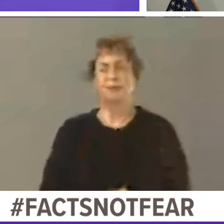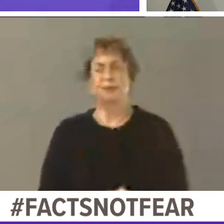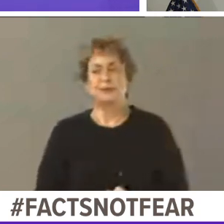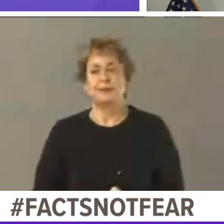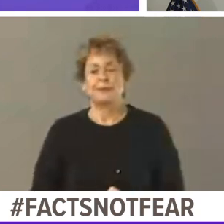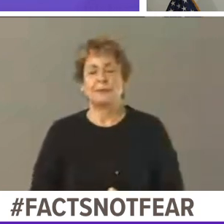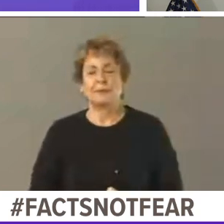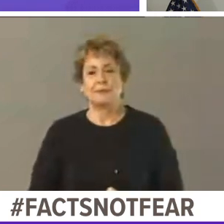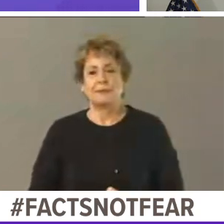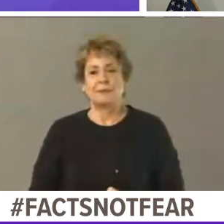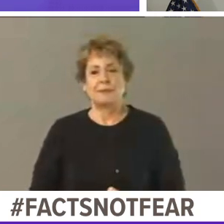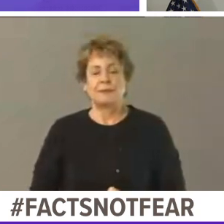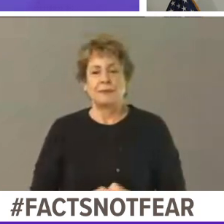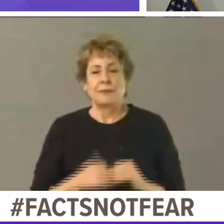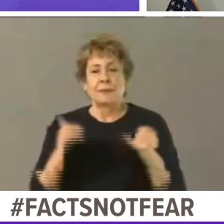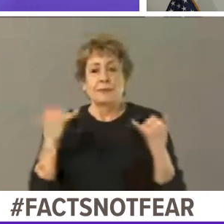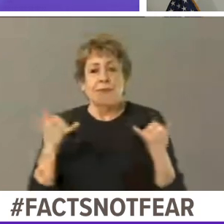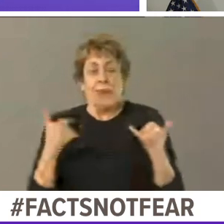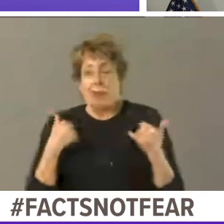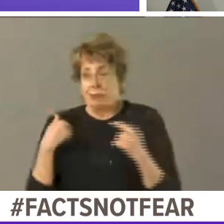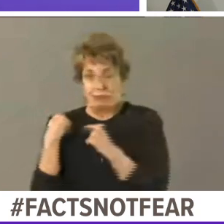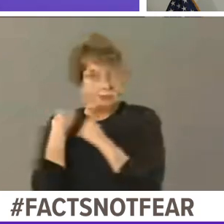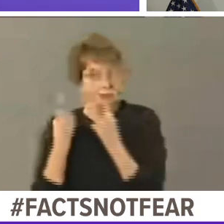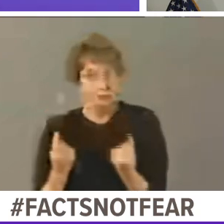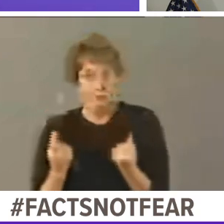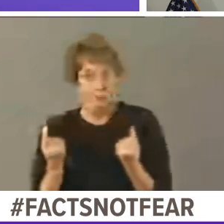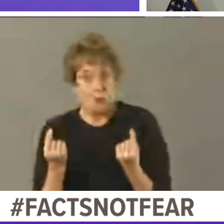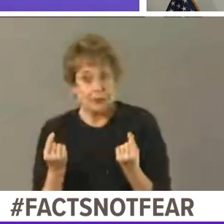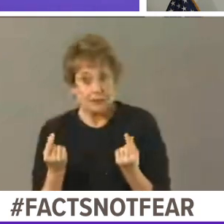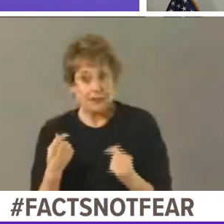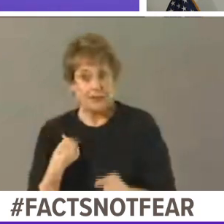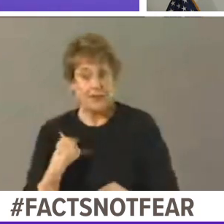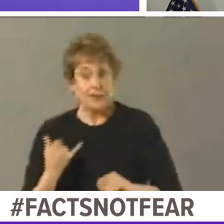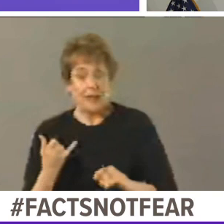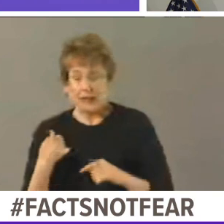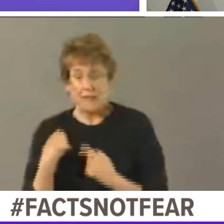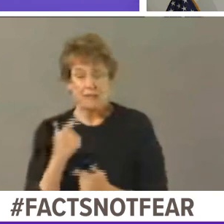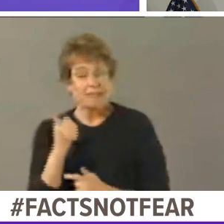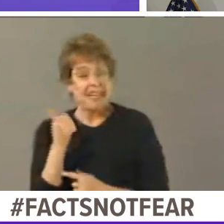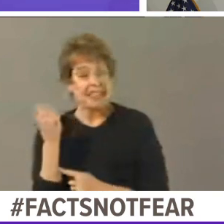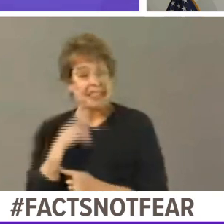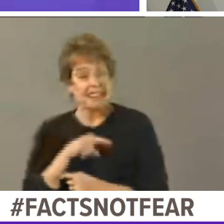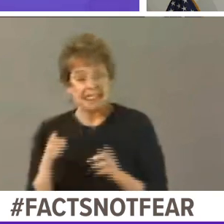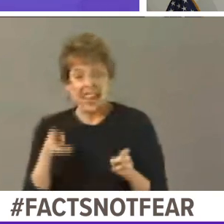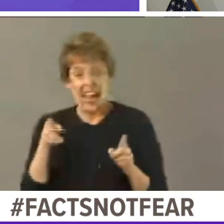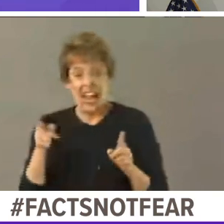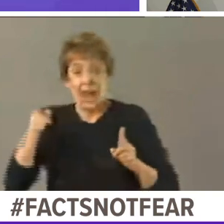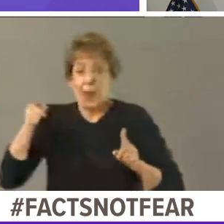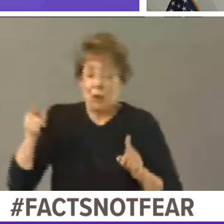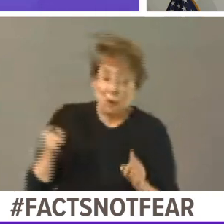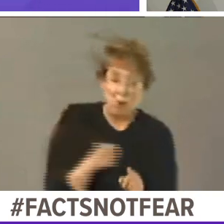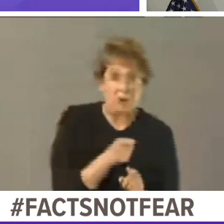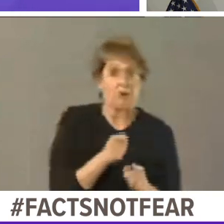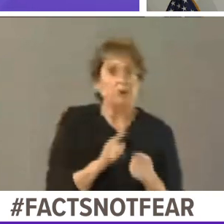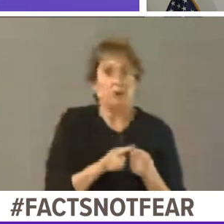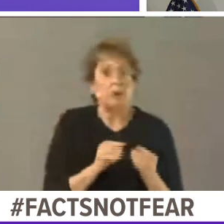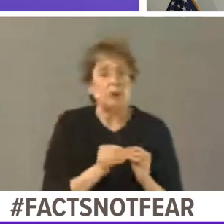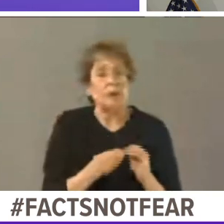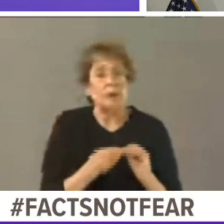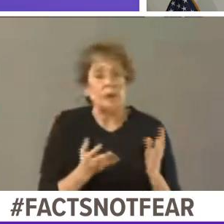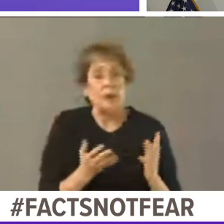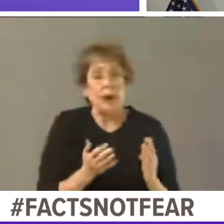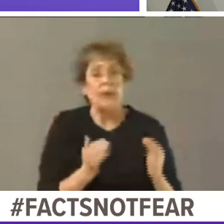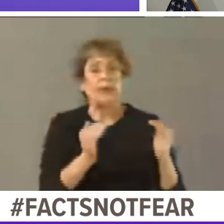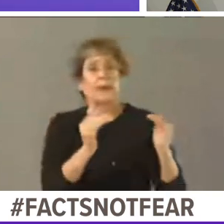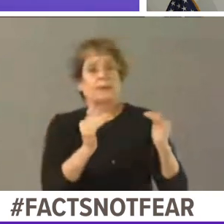10 days later, Arizona had moved 8 basis points to 1.1 on this